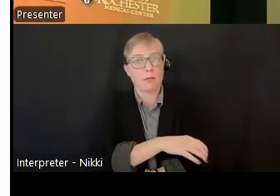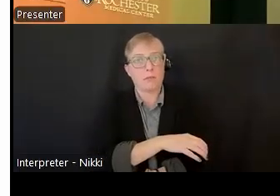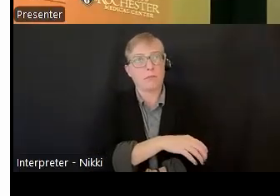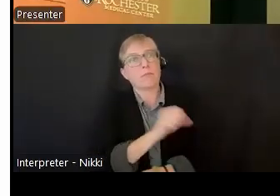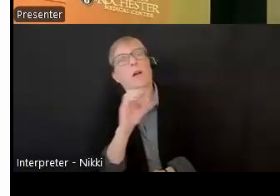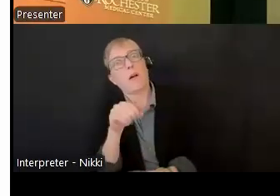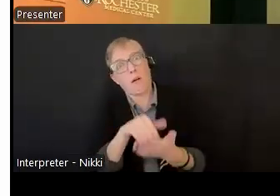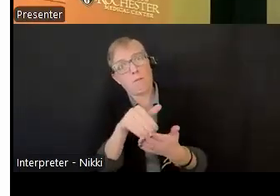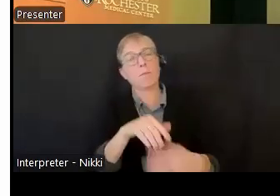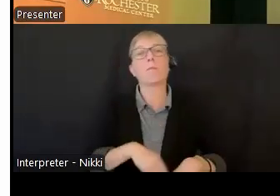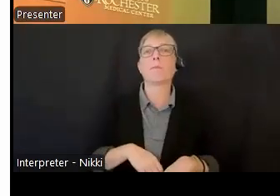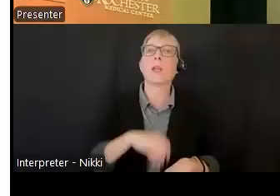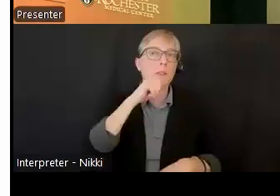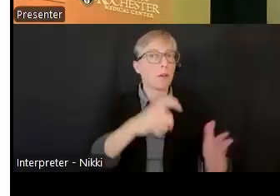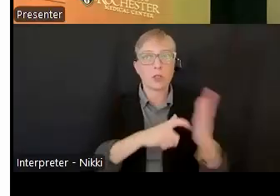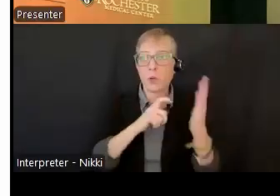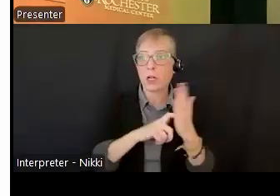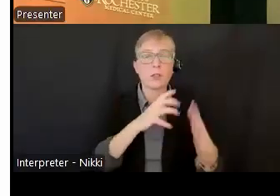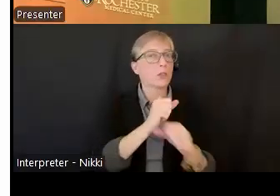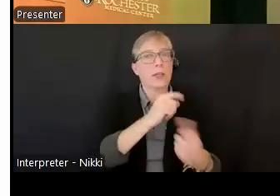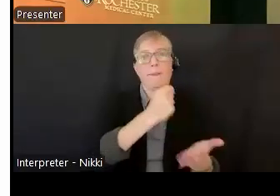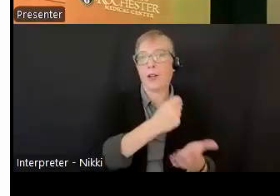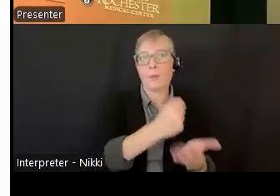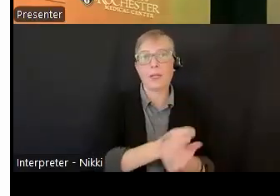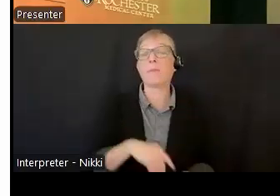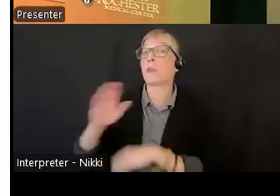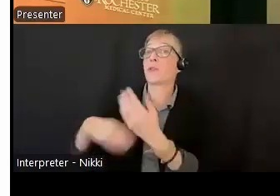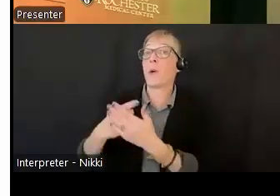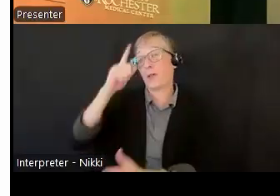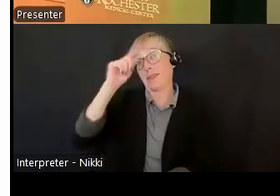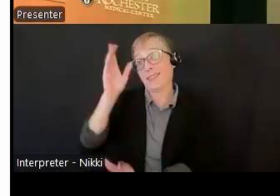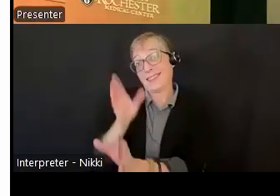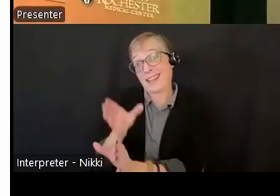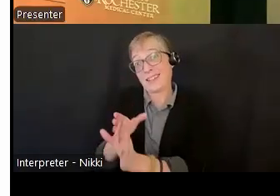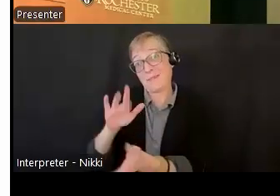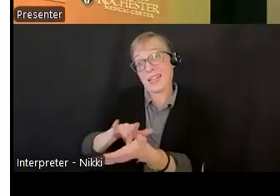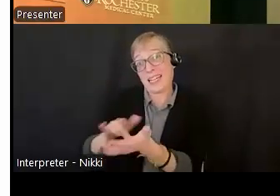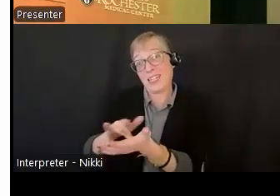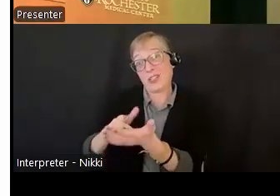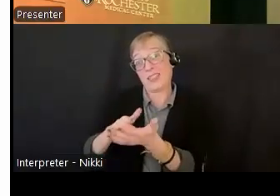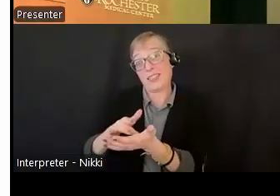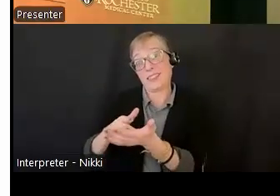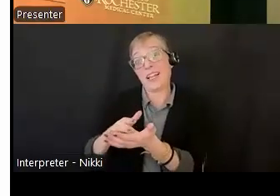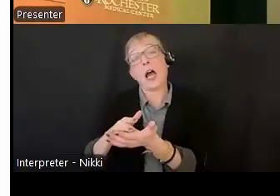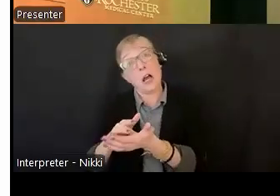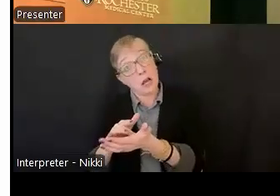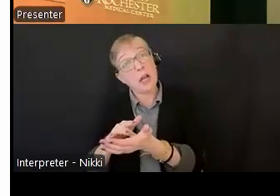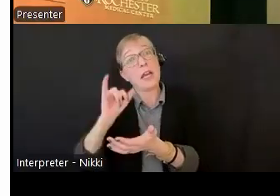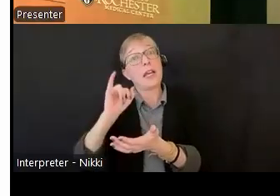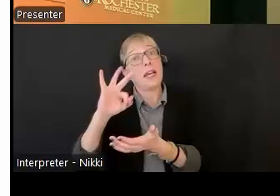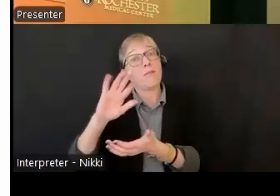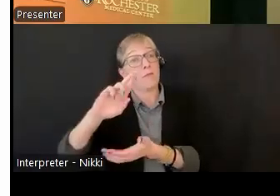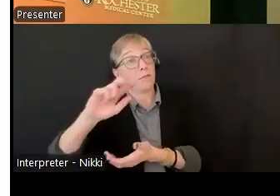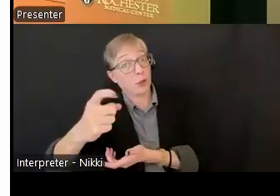as we know, with all psychiatric medications, there is a certain efficacy with a prescribing medication, and there is increased efficacy when